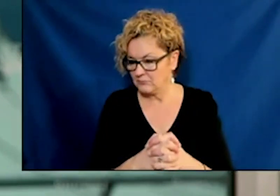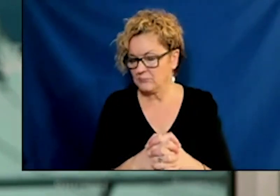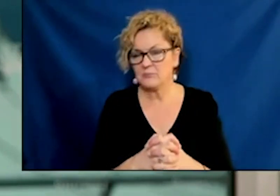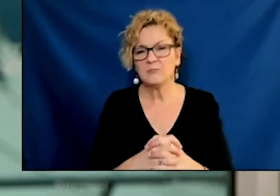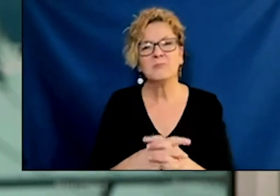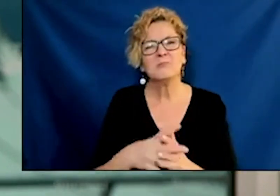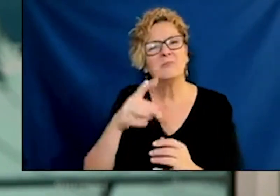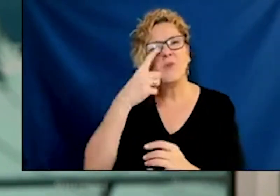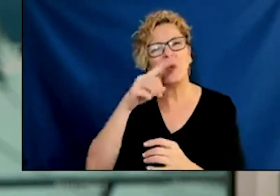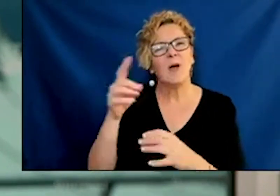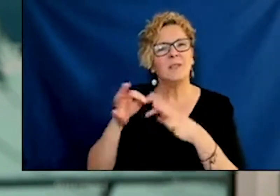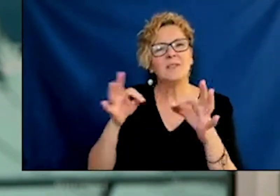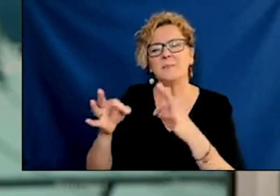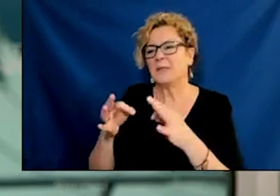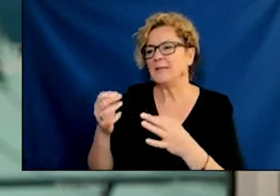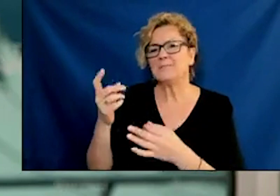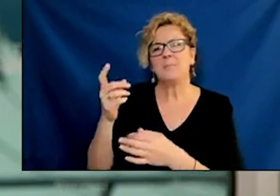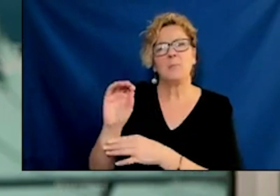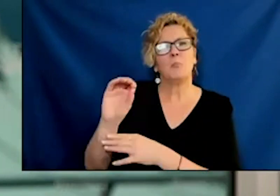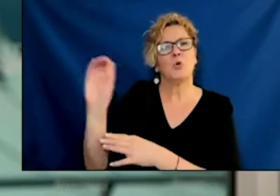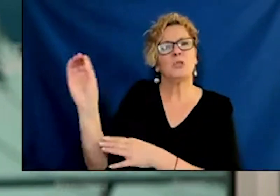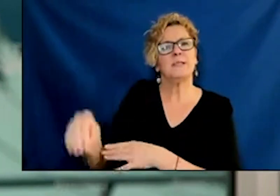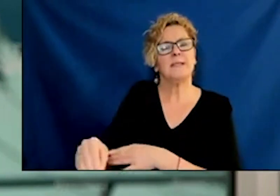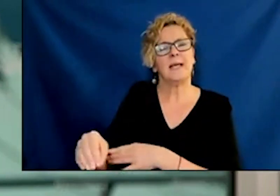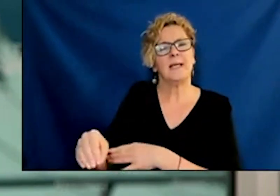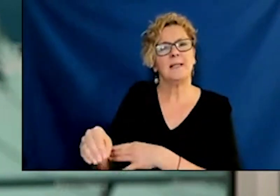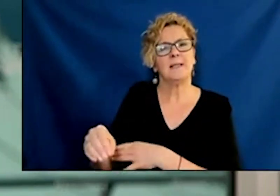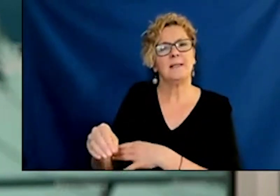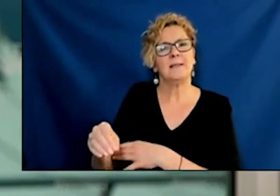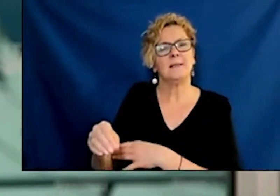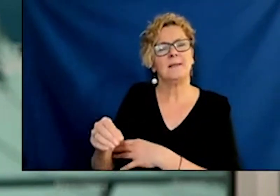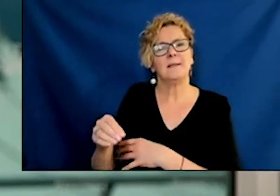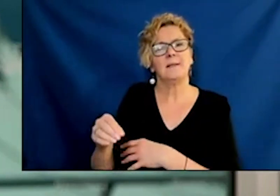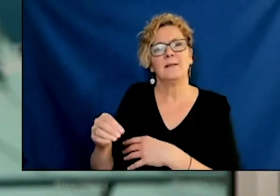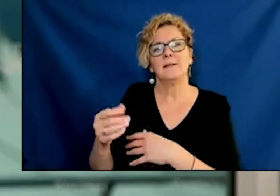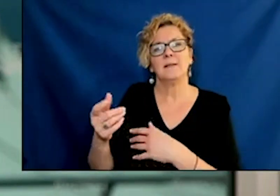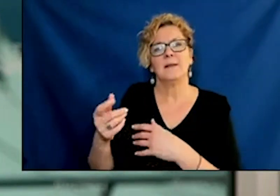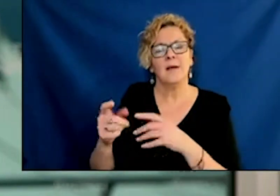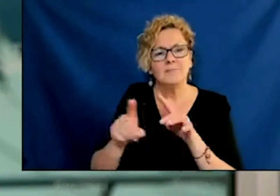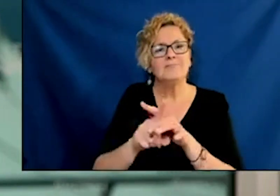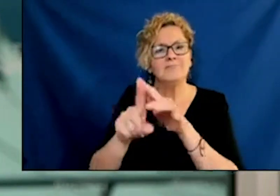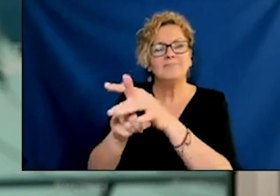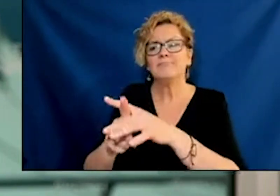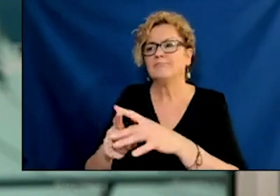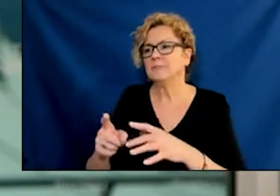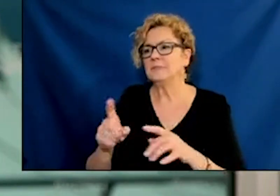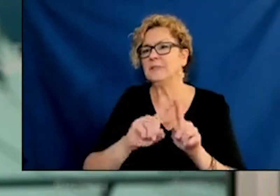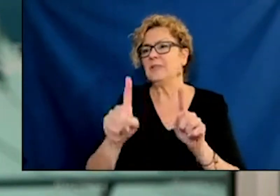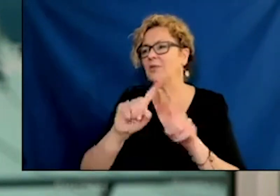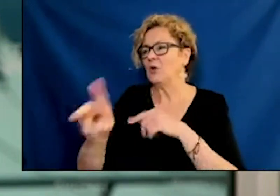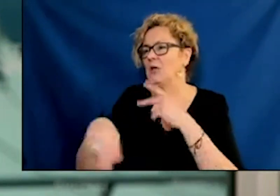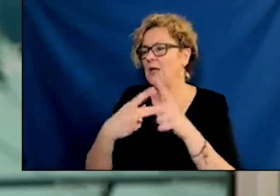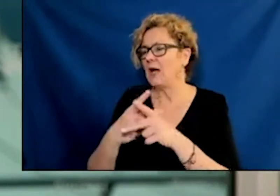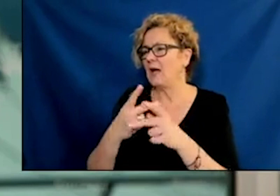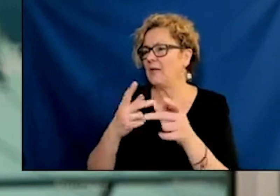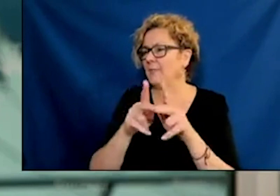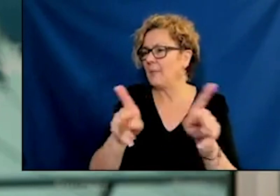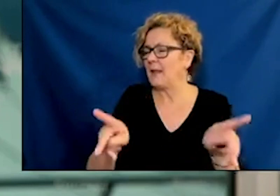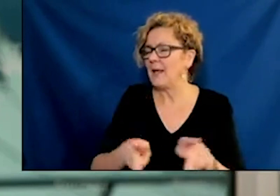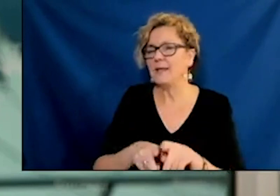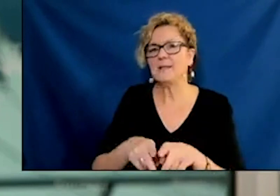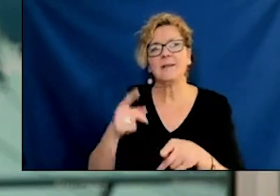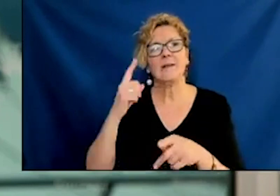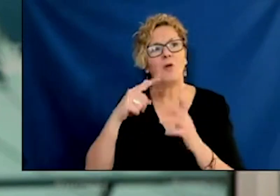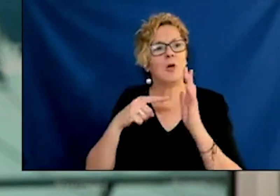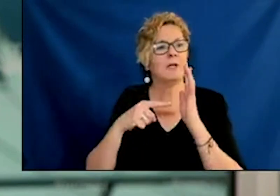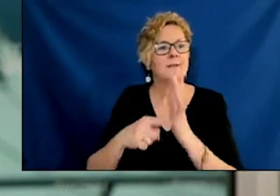seeing happening in workplaces? Are we talking about 50% from small group gatherings at home? All this week we've heard a lot about doing more, and